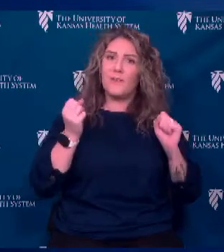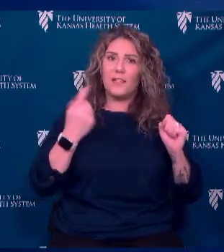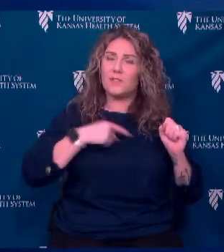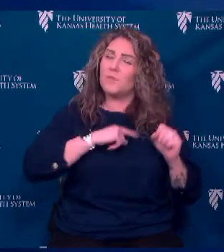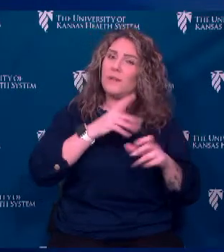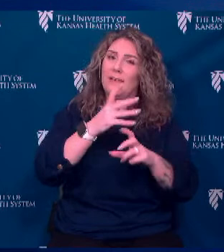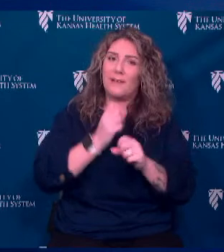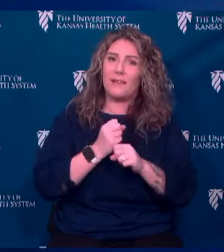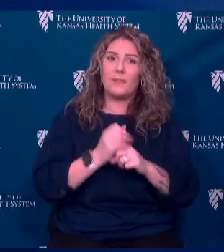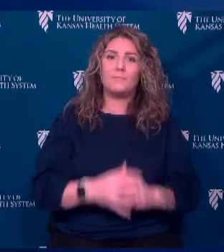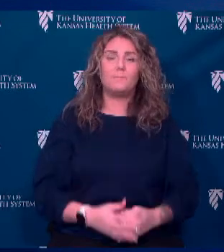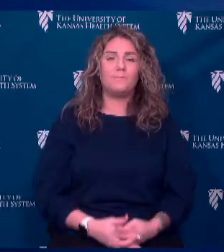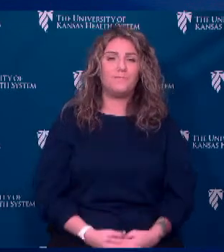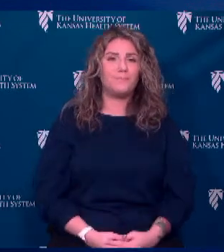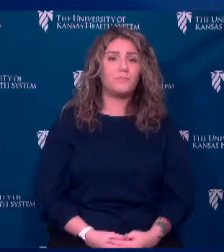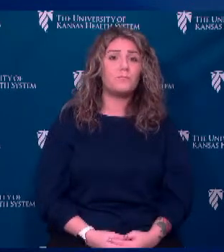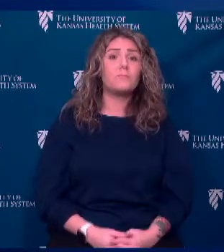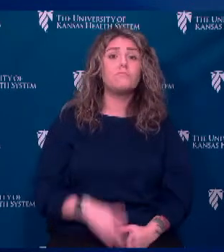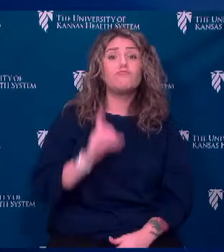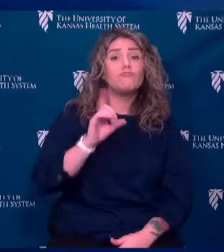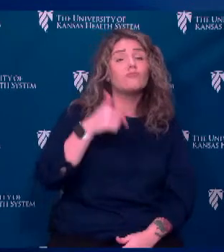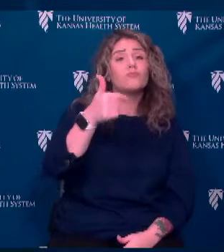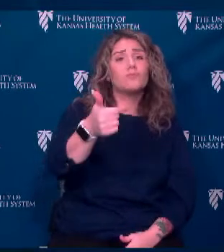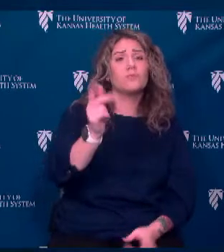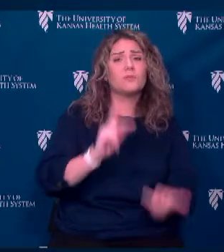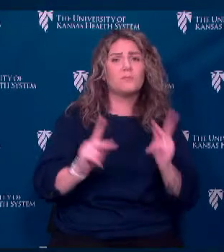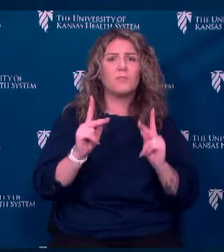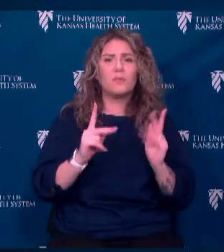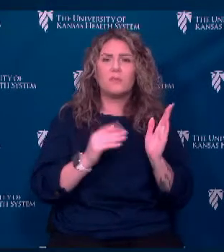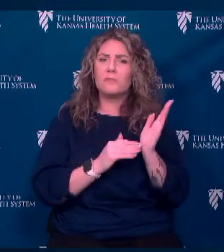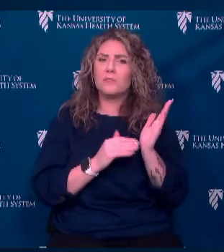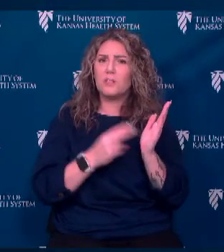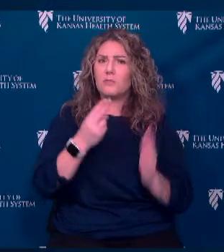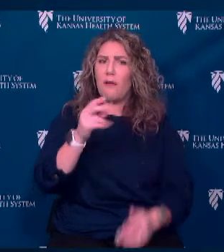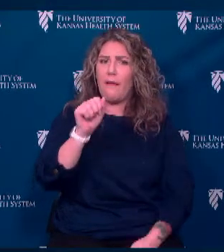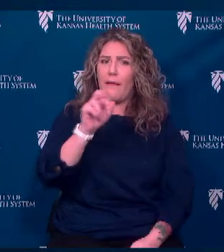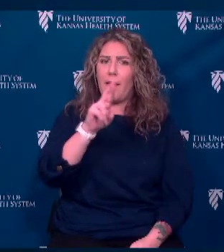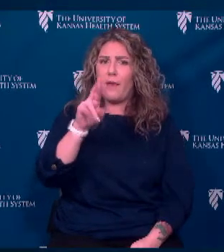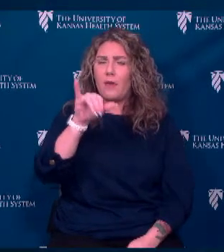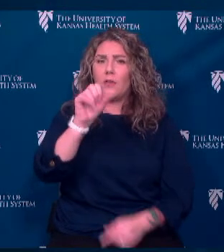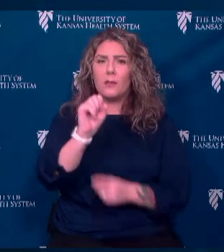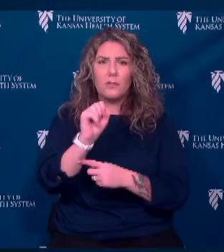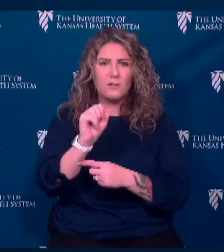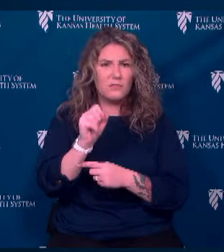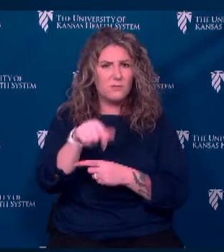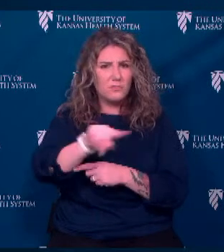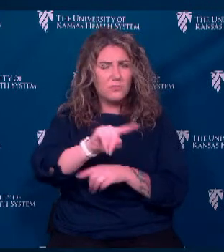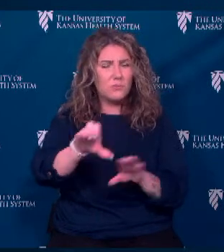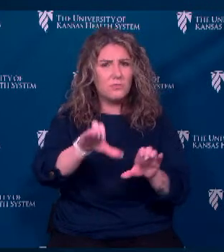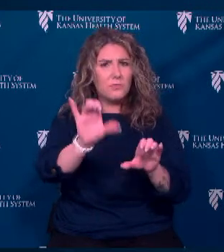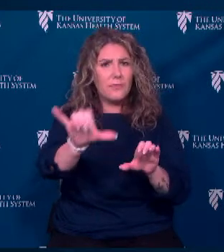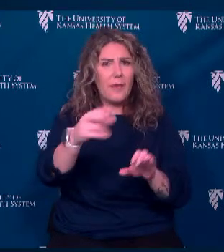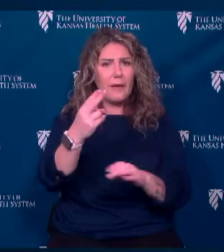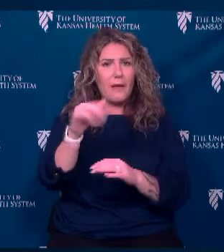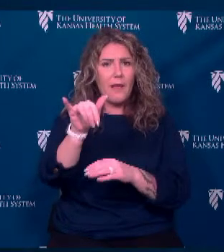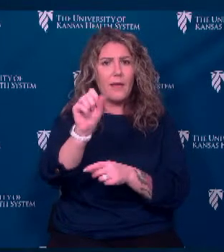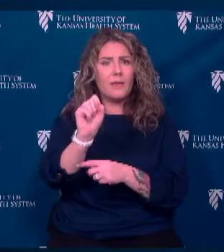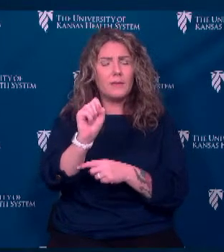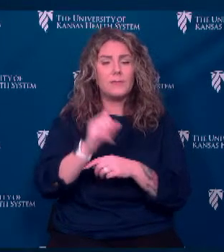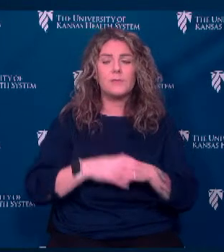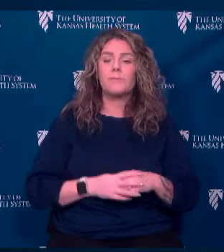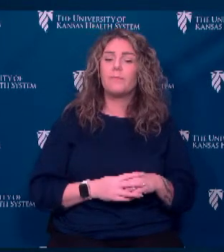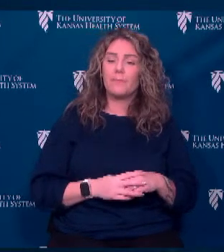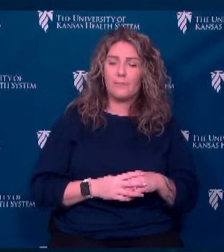it. So let me just turn to some folks. Dr. Harris, are you all doing much sotrovimab in Hayes? Yeah,